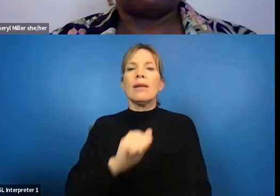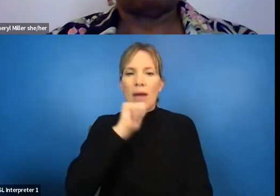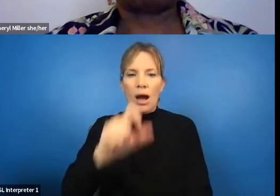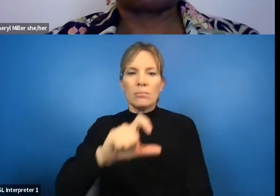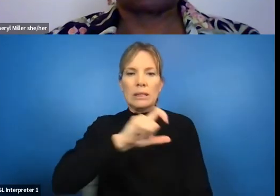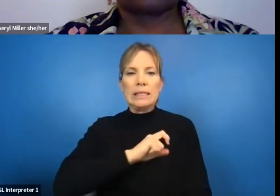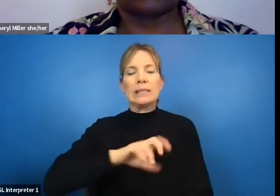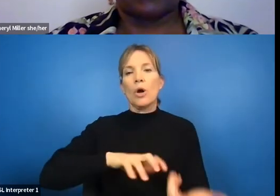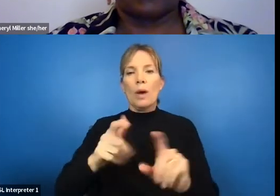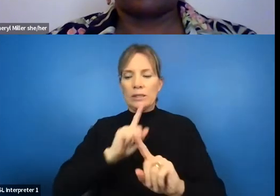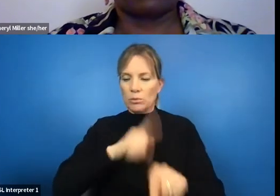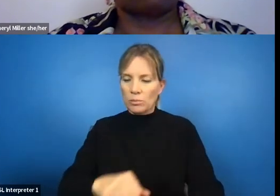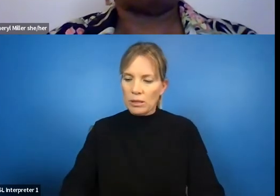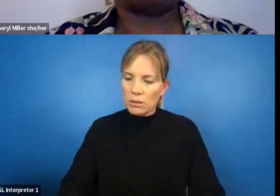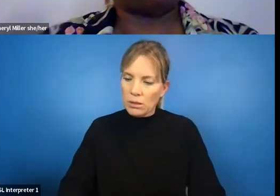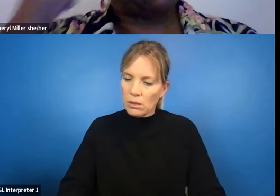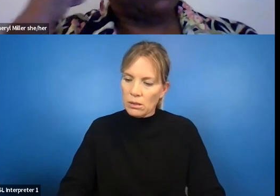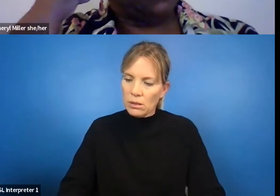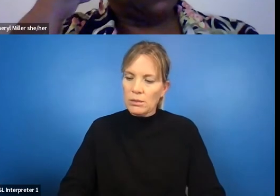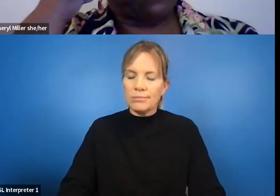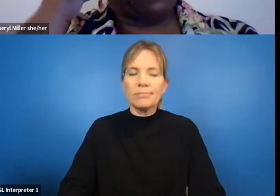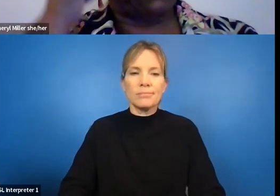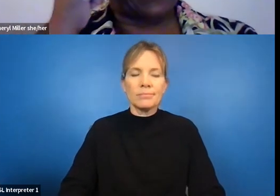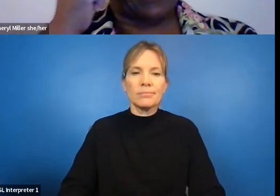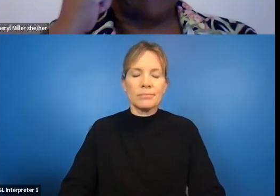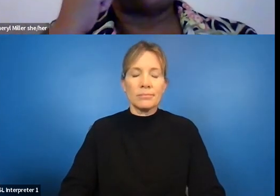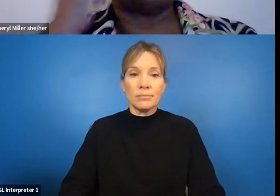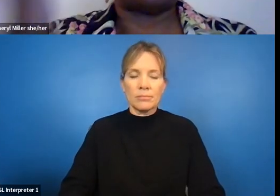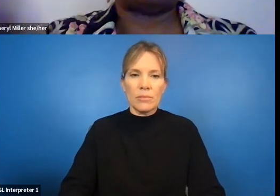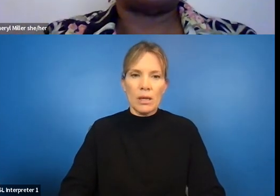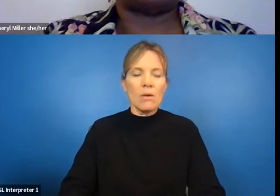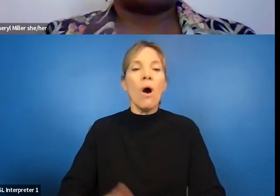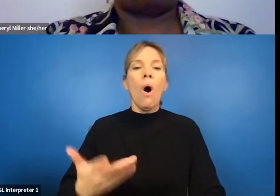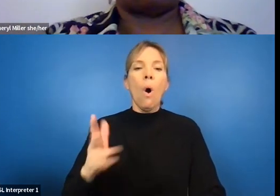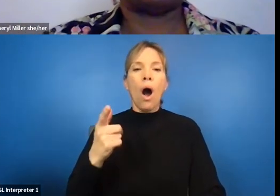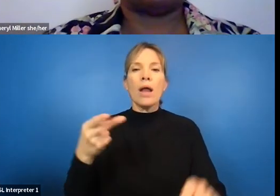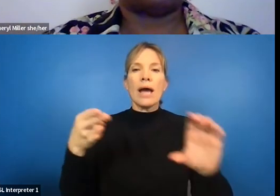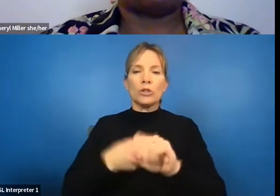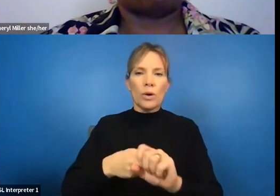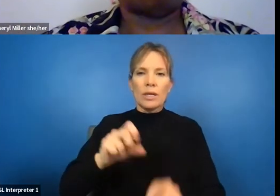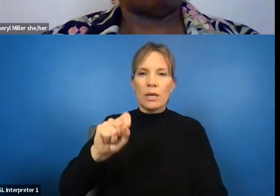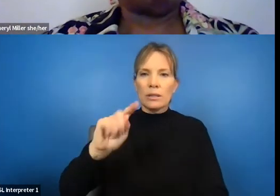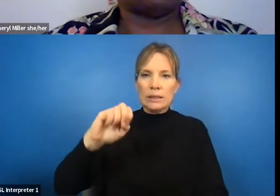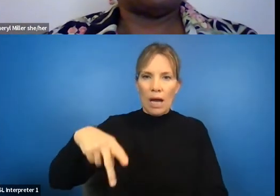response. And people were, I joined STOP a year ago, but